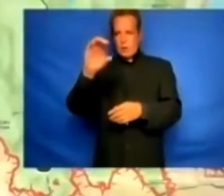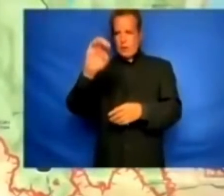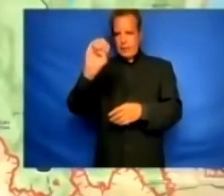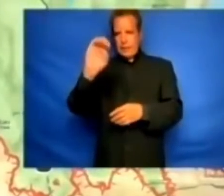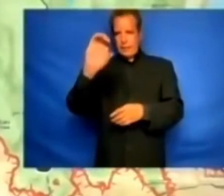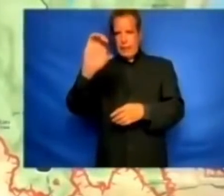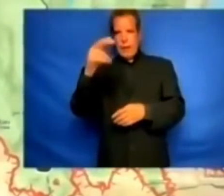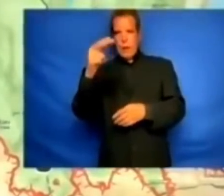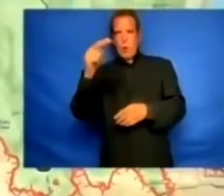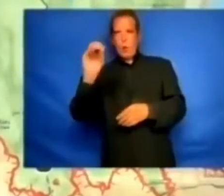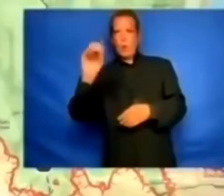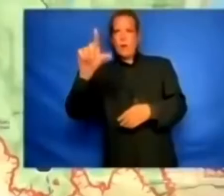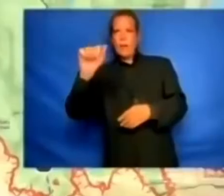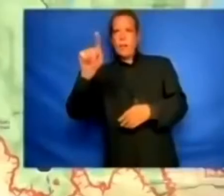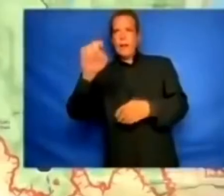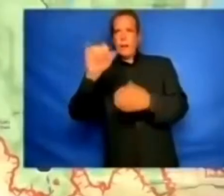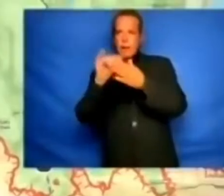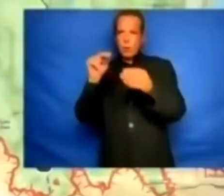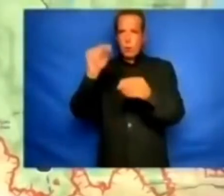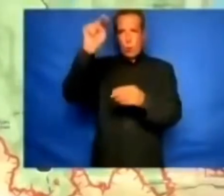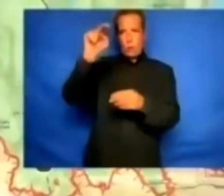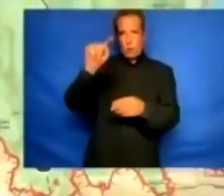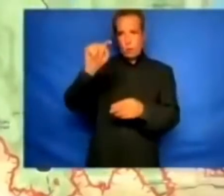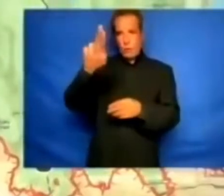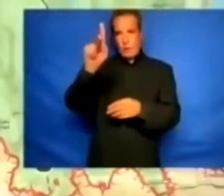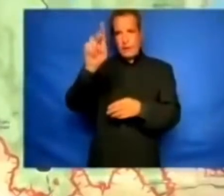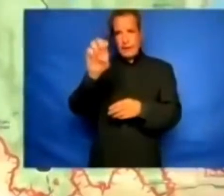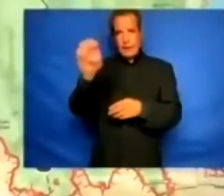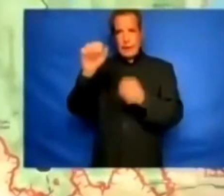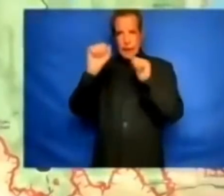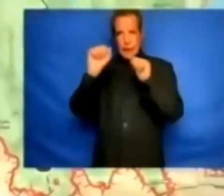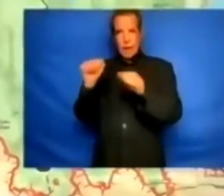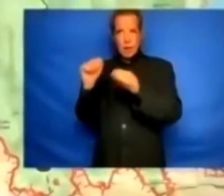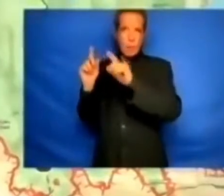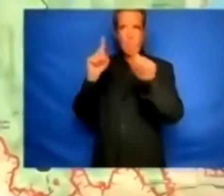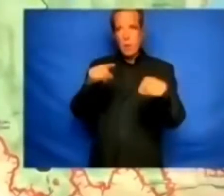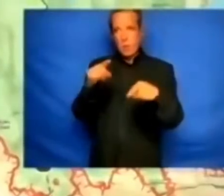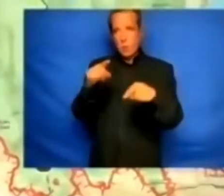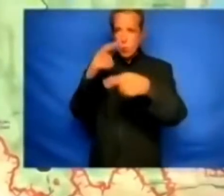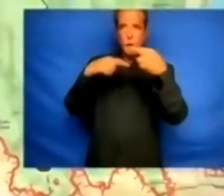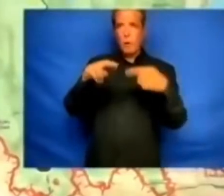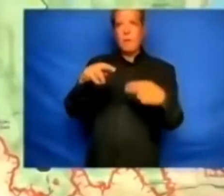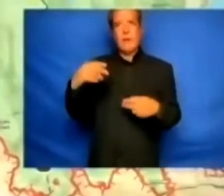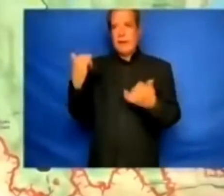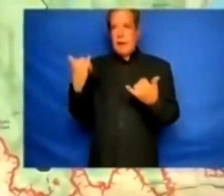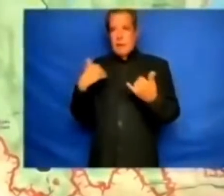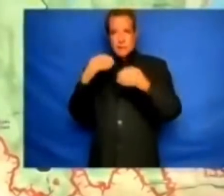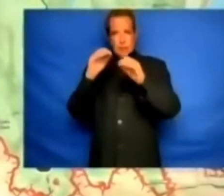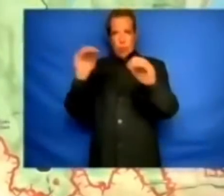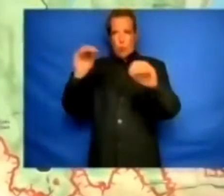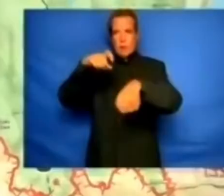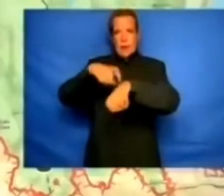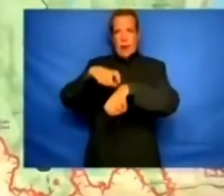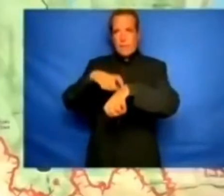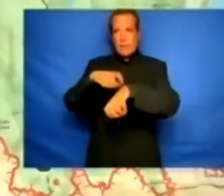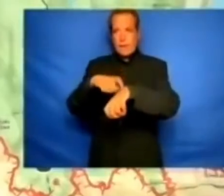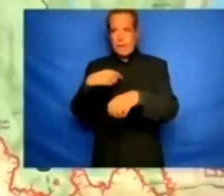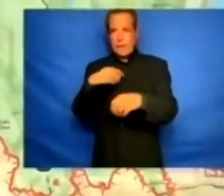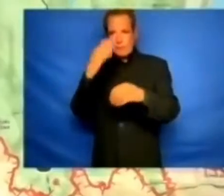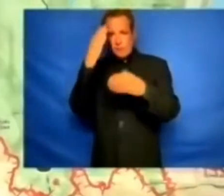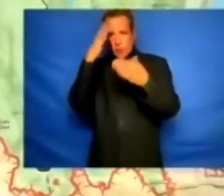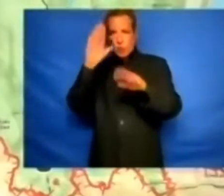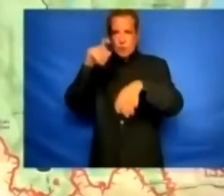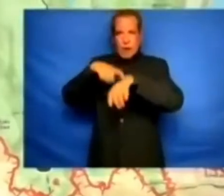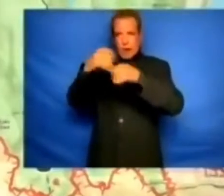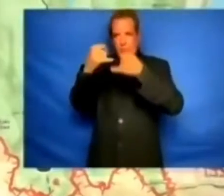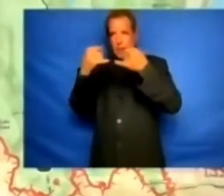Truckee can return? I would hate to give you a timeline on that. I don't want to put an unrealistic timeline on what's happening. As I